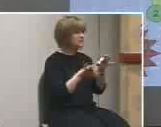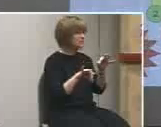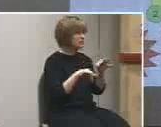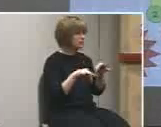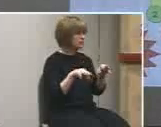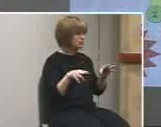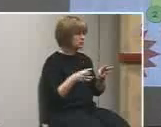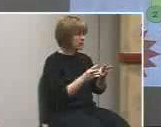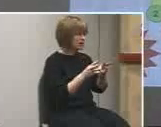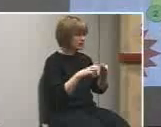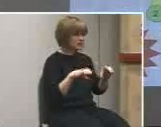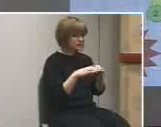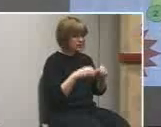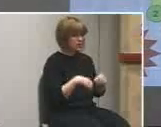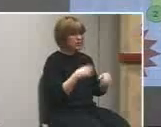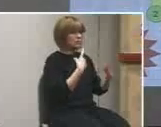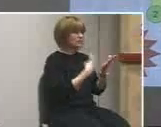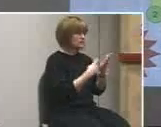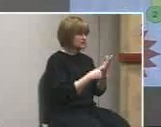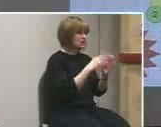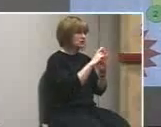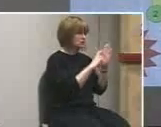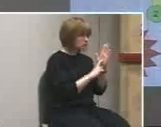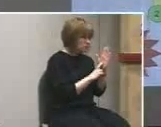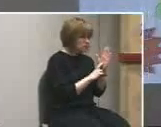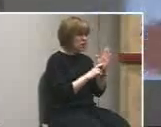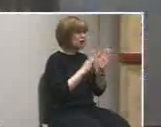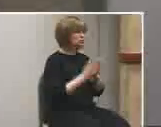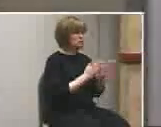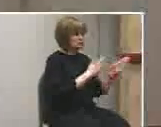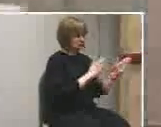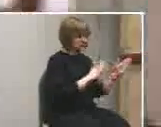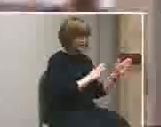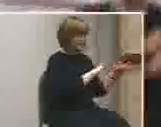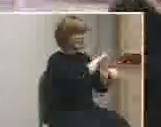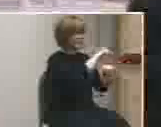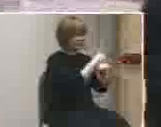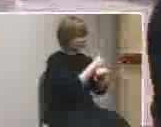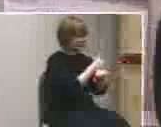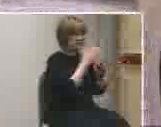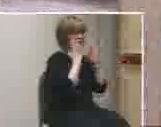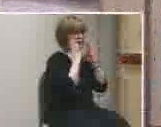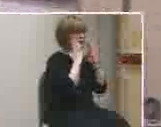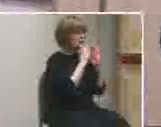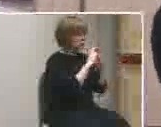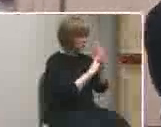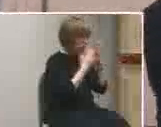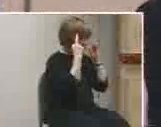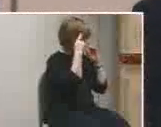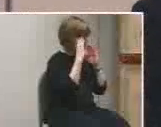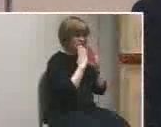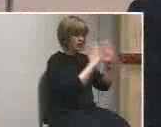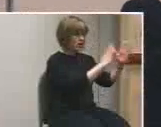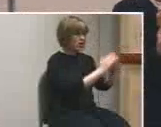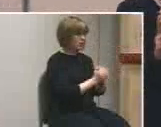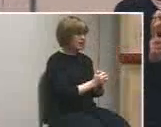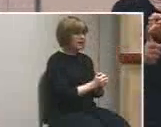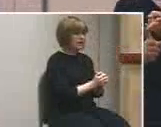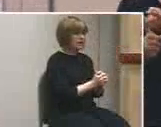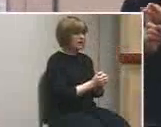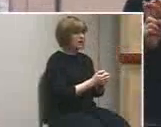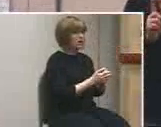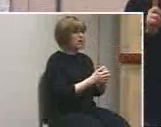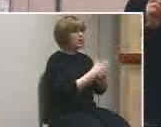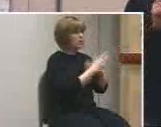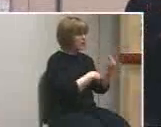we talked about rules, routines, and arrangements. What's the rule for the hallway? And what kind of routines could we set up in the